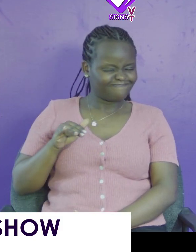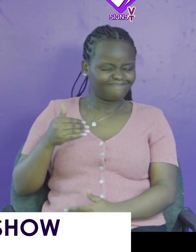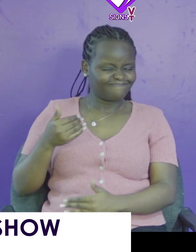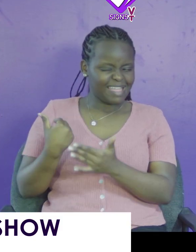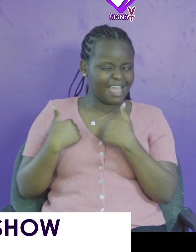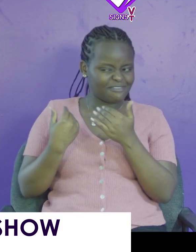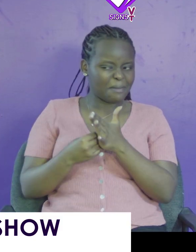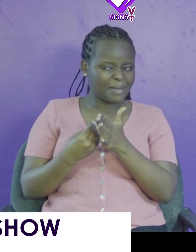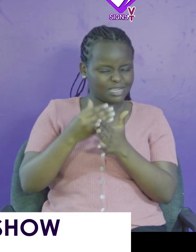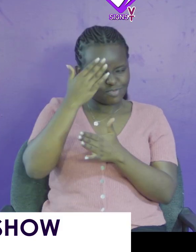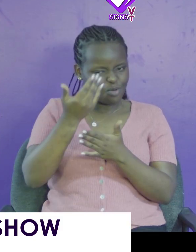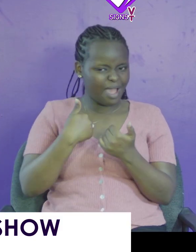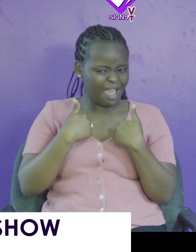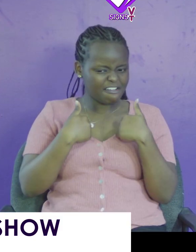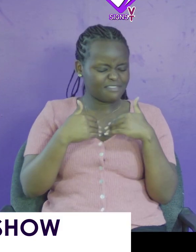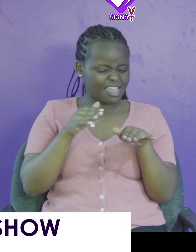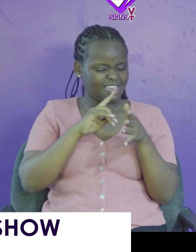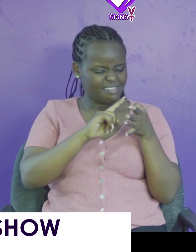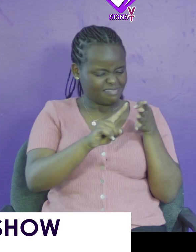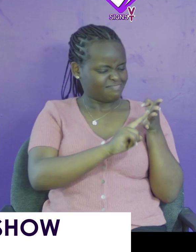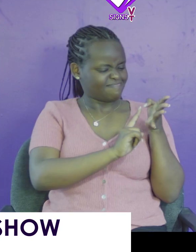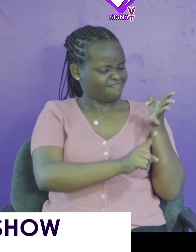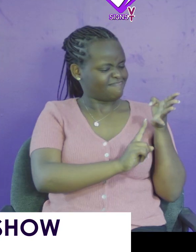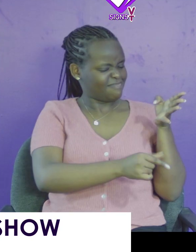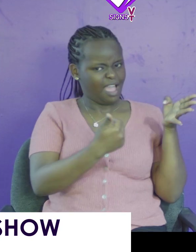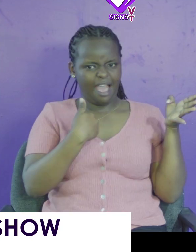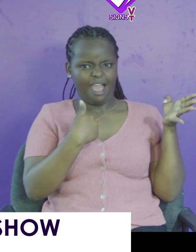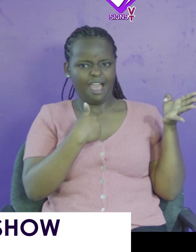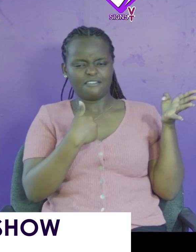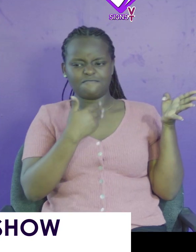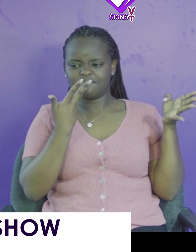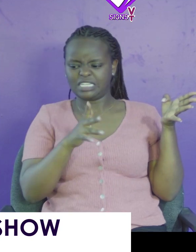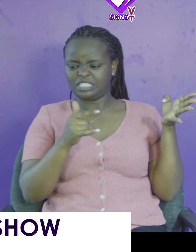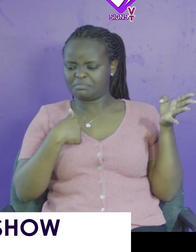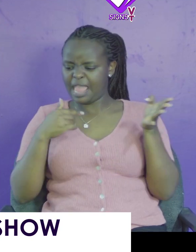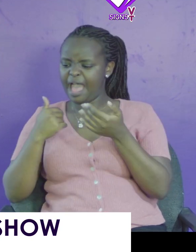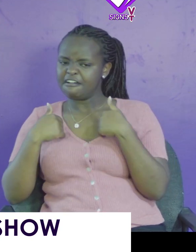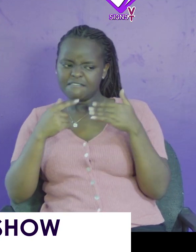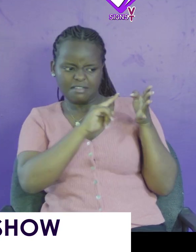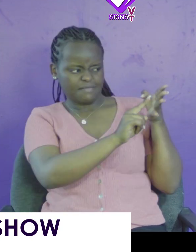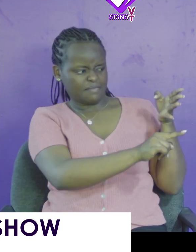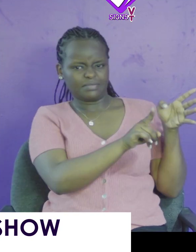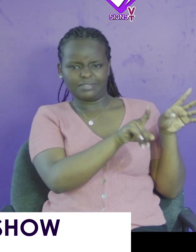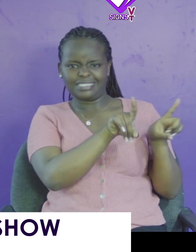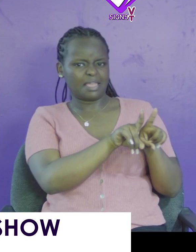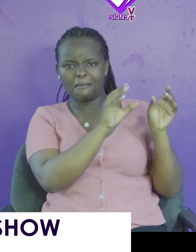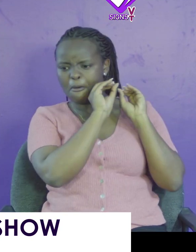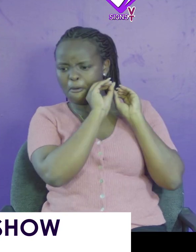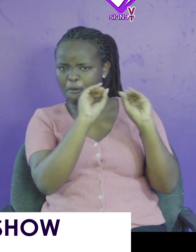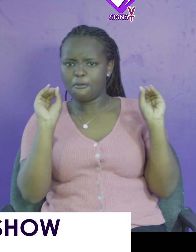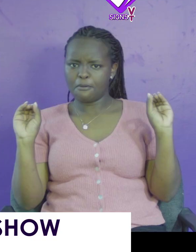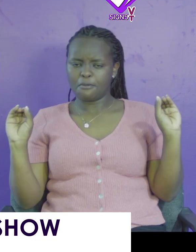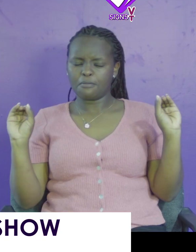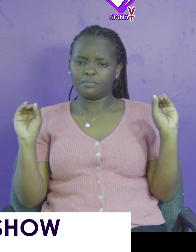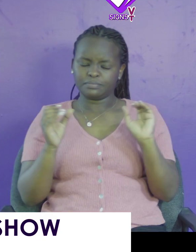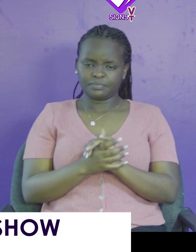you know, has got this and this, while I do not have. Probably it's time for men to talk. Because it is time